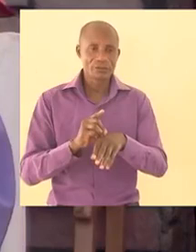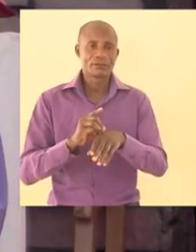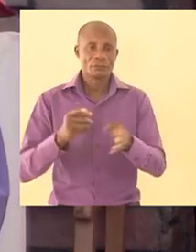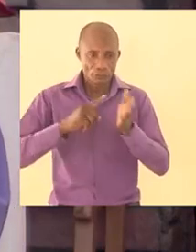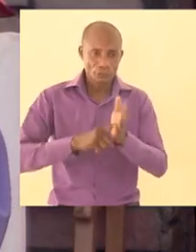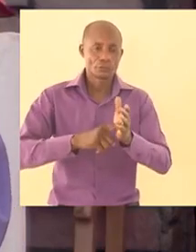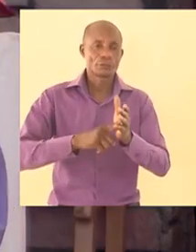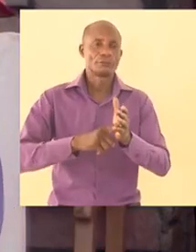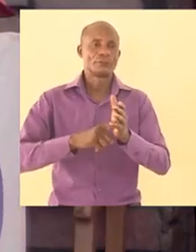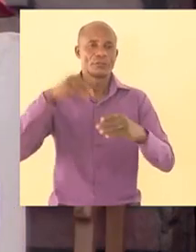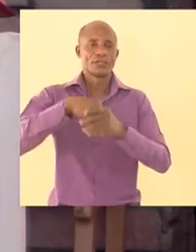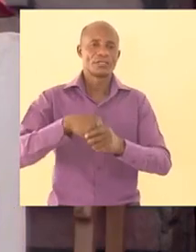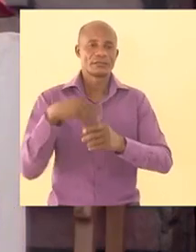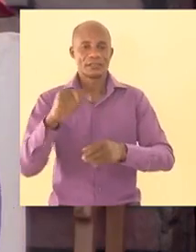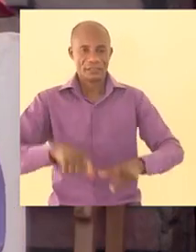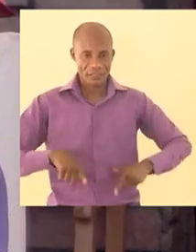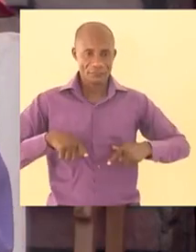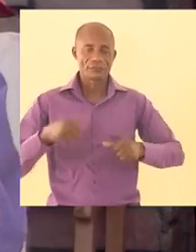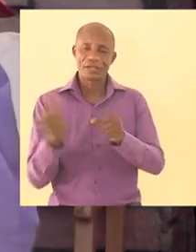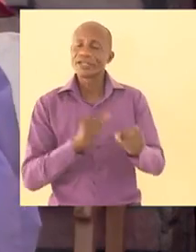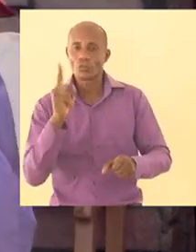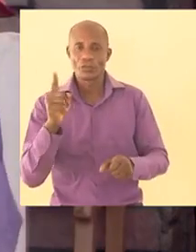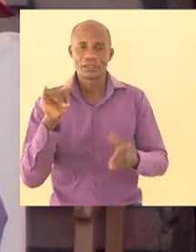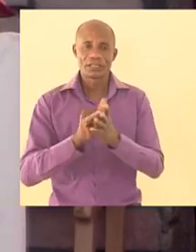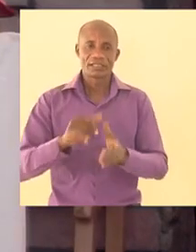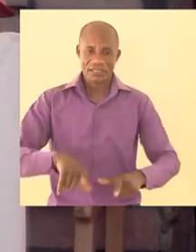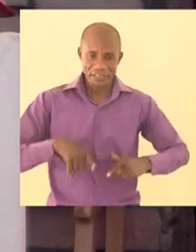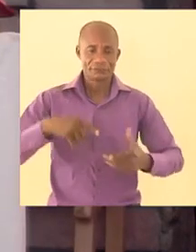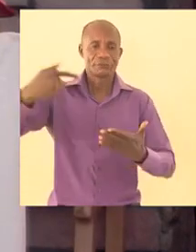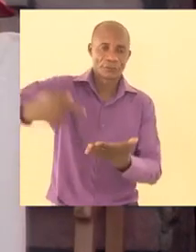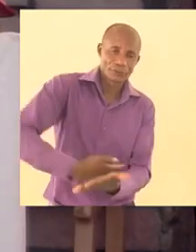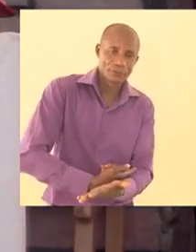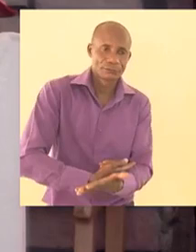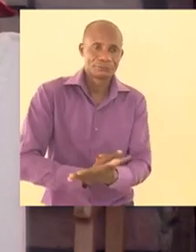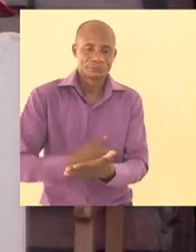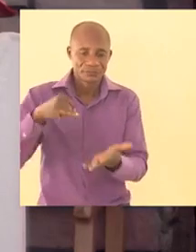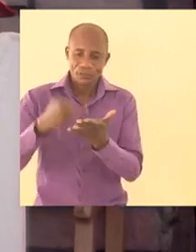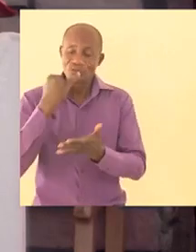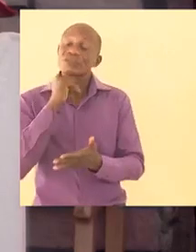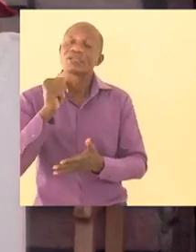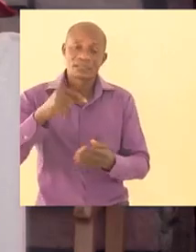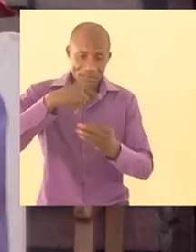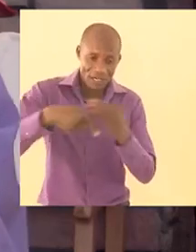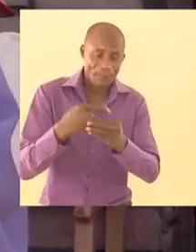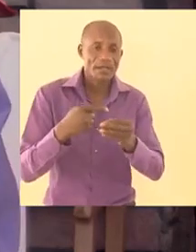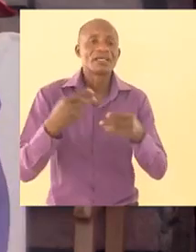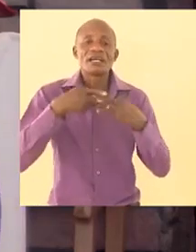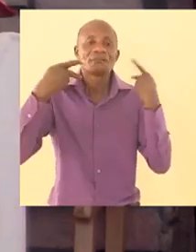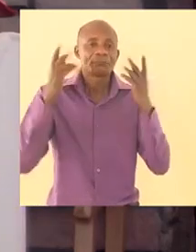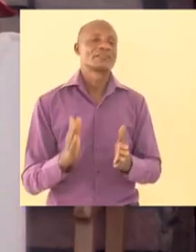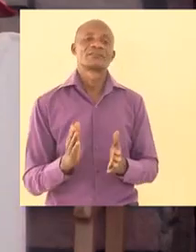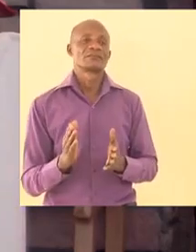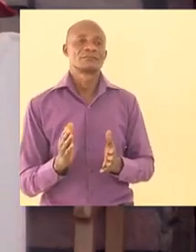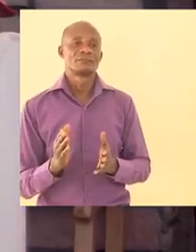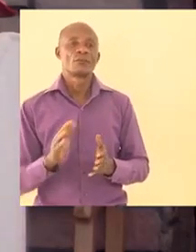of anyone living the gospel. And by the way, this is not just about pastors and preachers. This is all